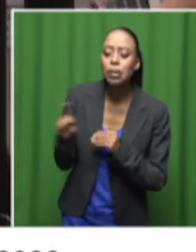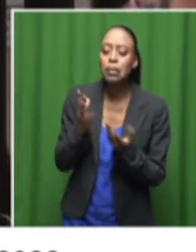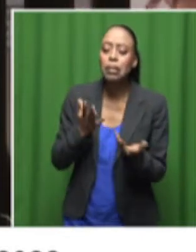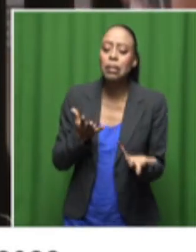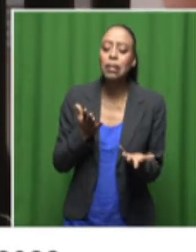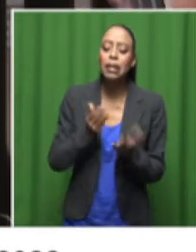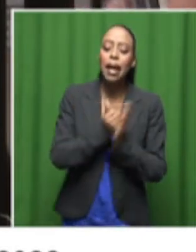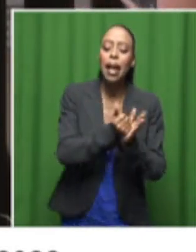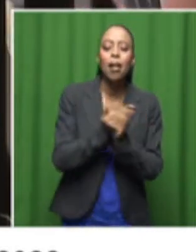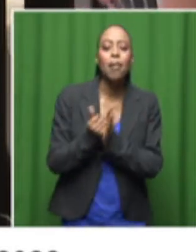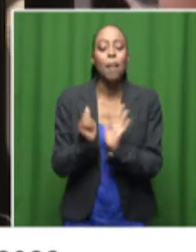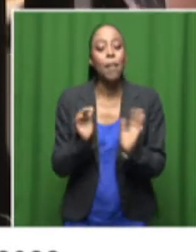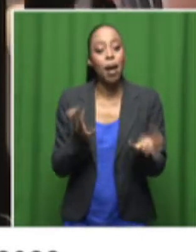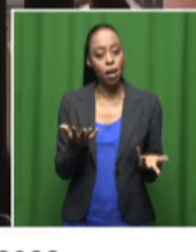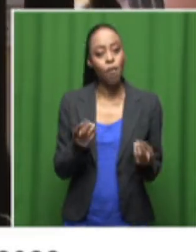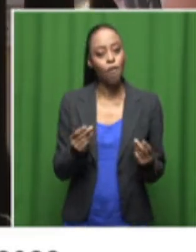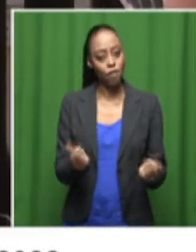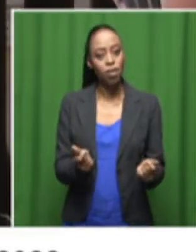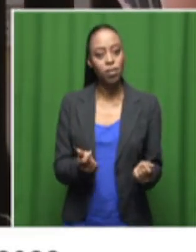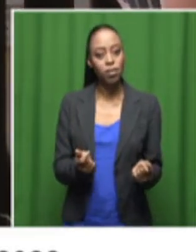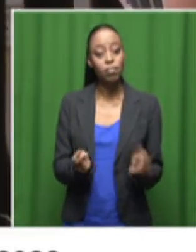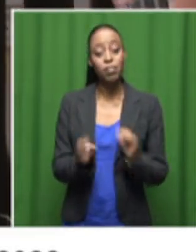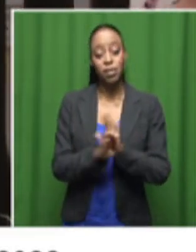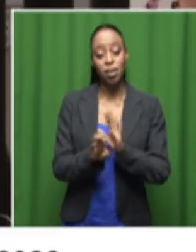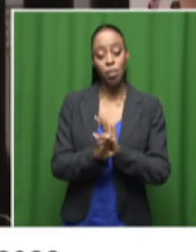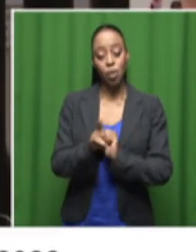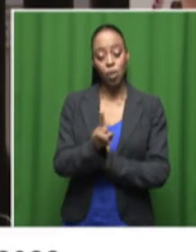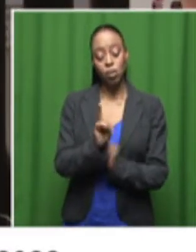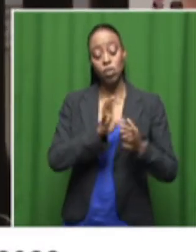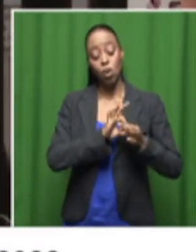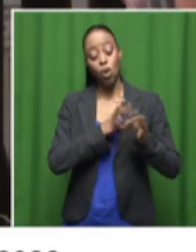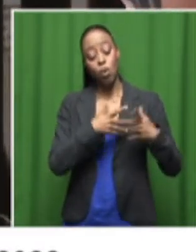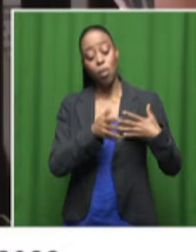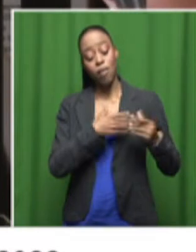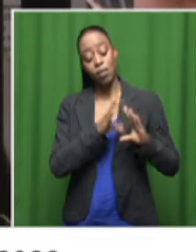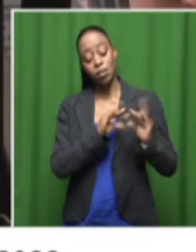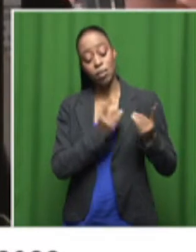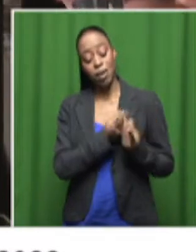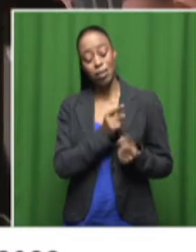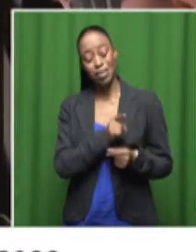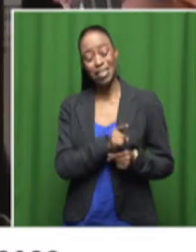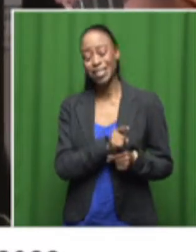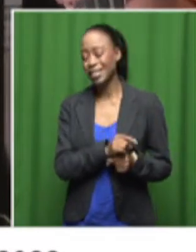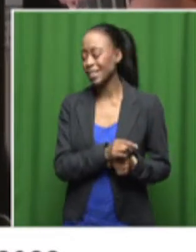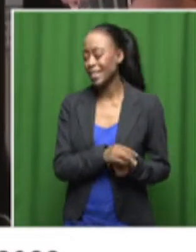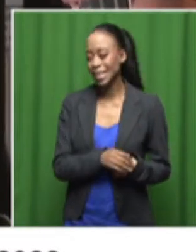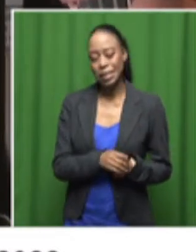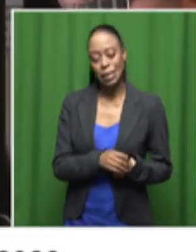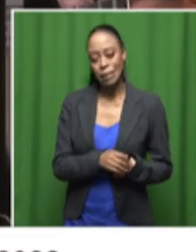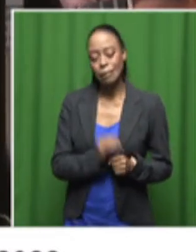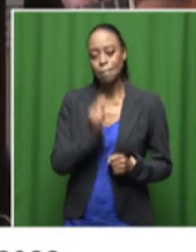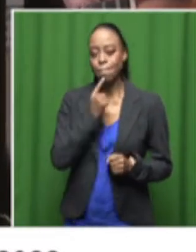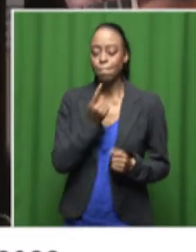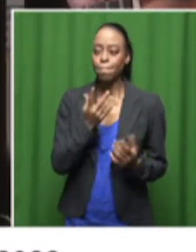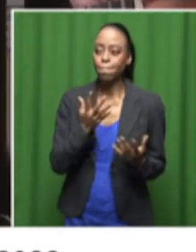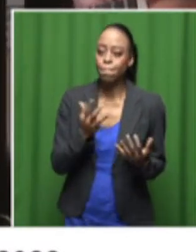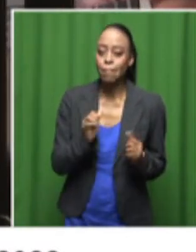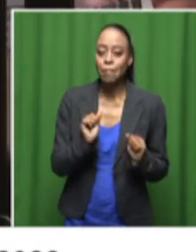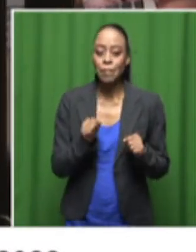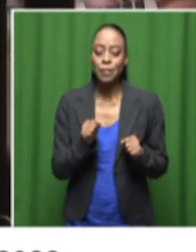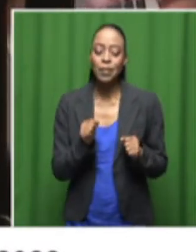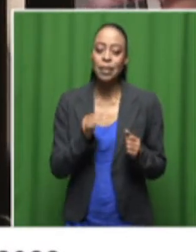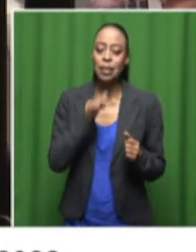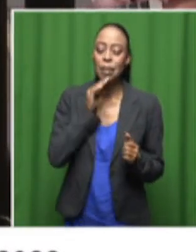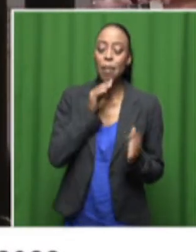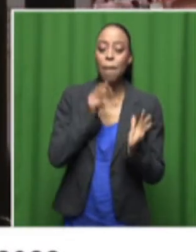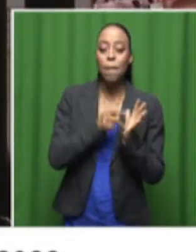attended to with immediate effect. And I'll put an example of your Home Affairs. We we're really saying it's not really to say paperless in